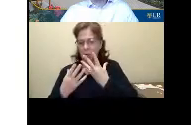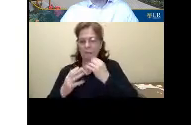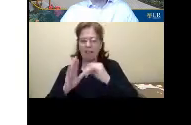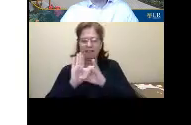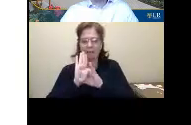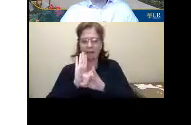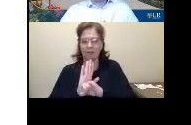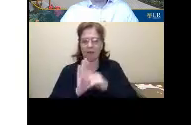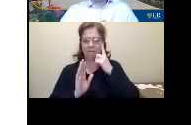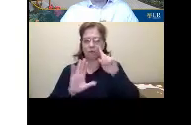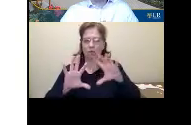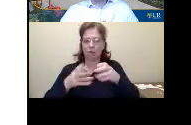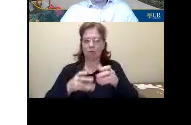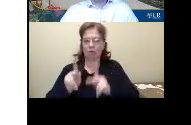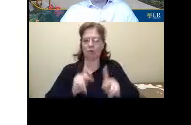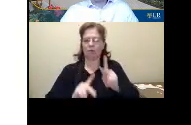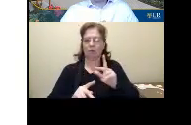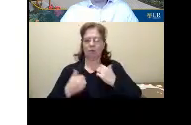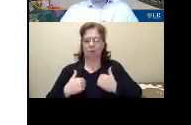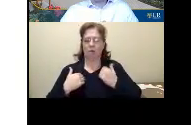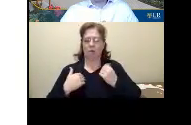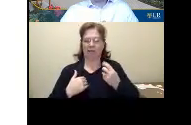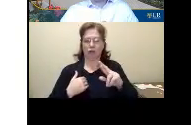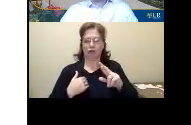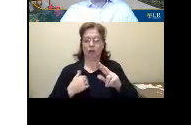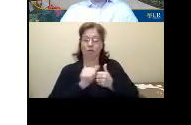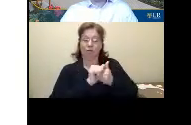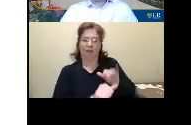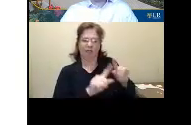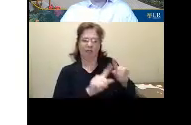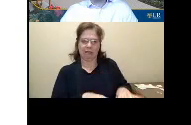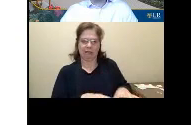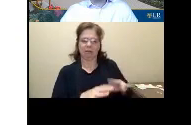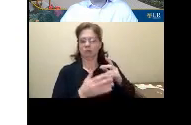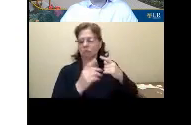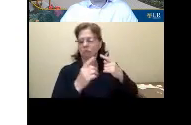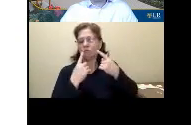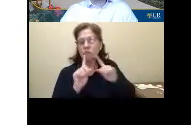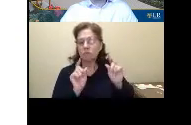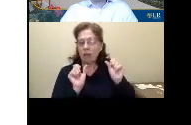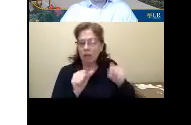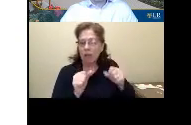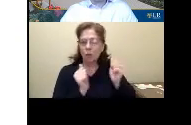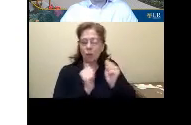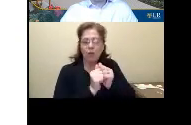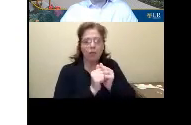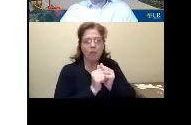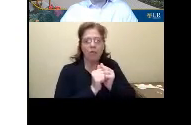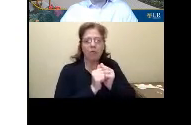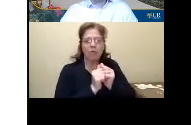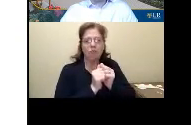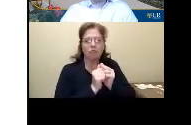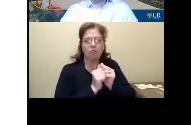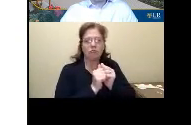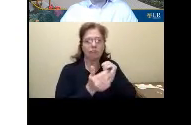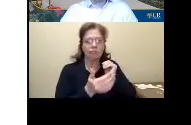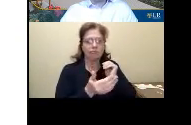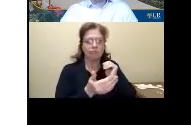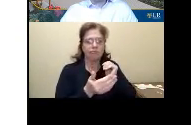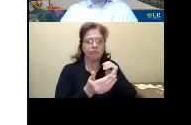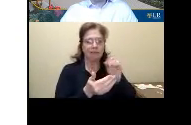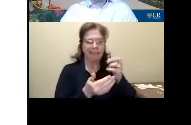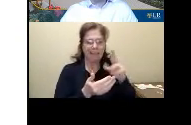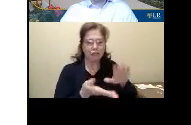lung cancer, with this test, which has been proven to be effective at reducing lung cancer mortality, we were failing